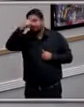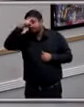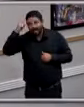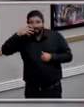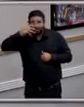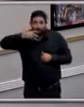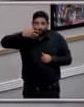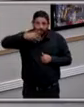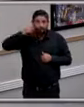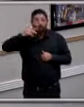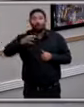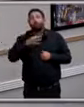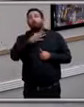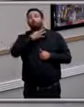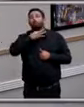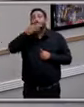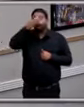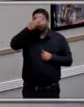or stuffy nose?